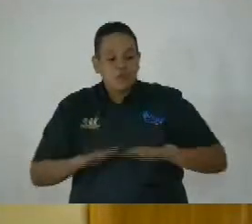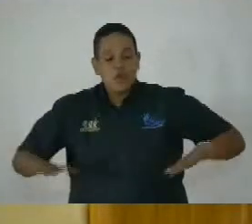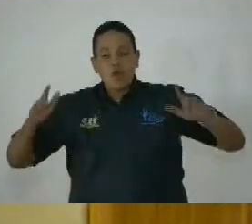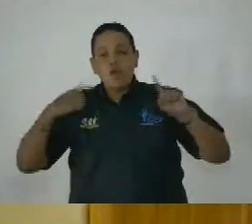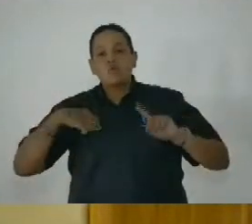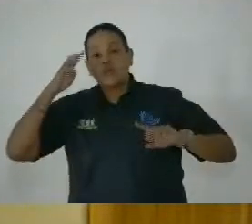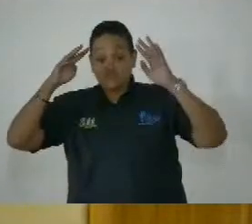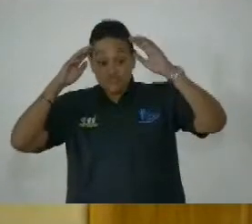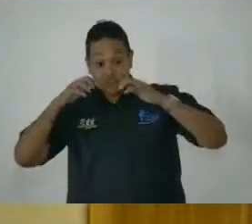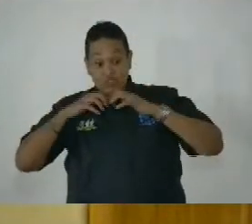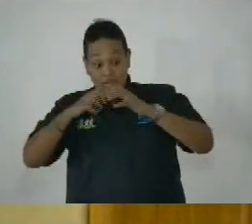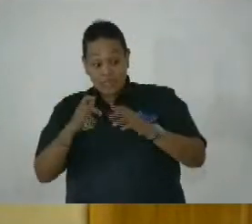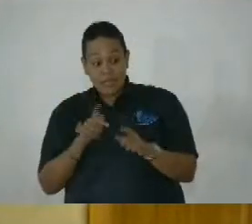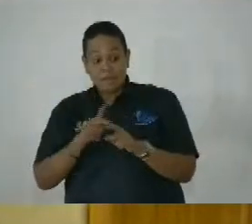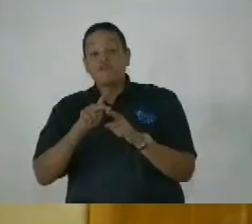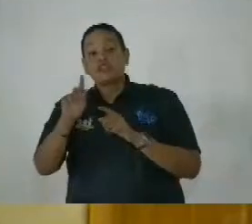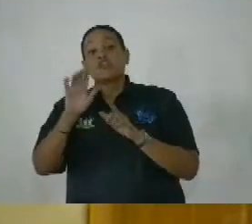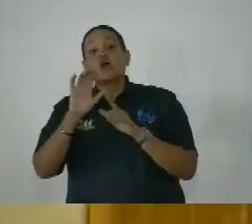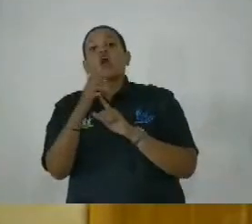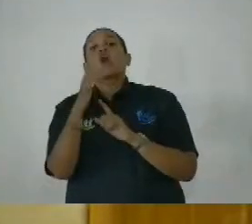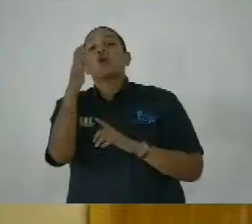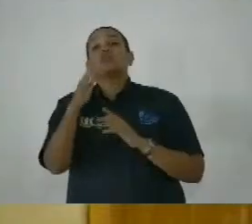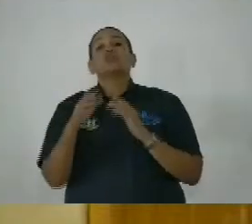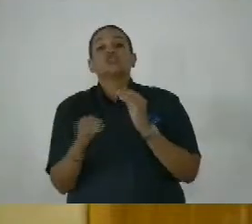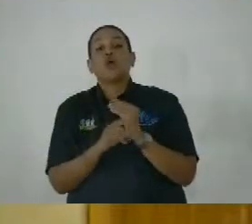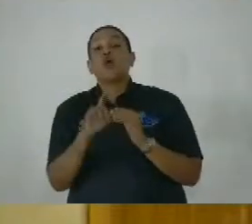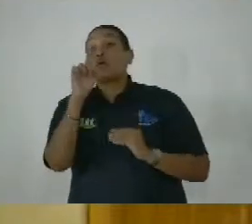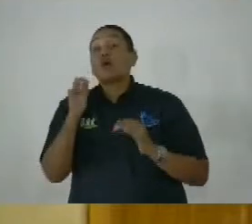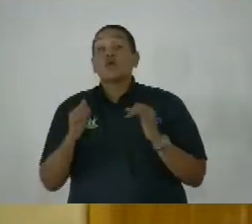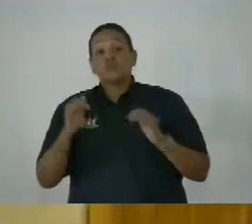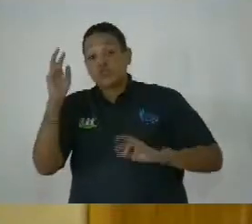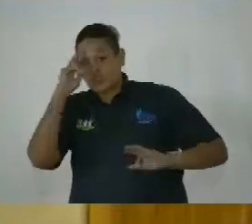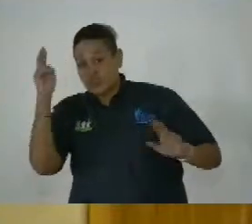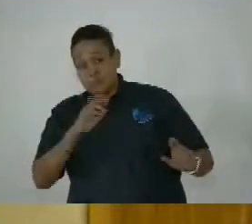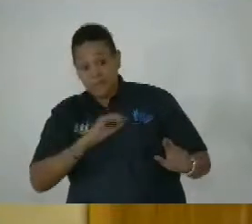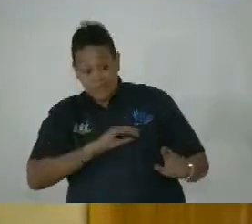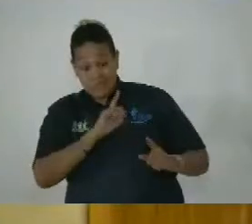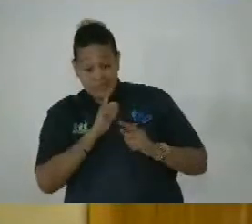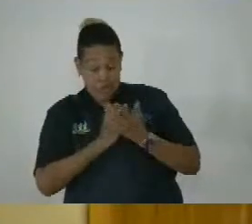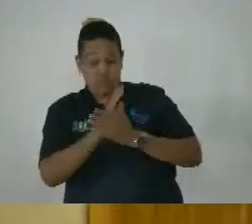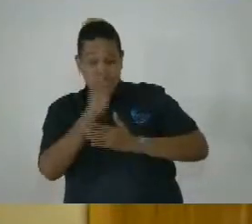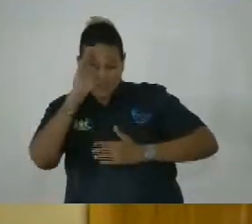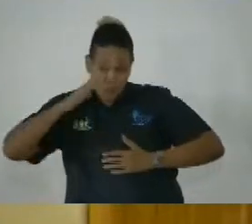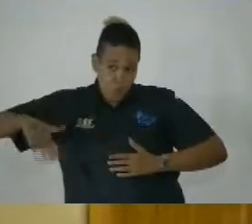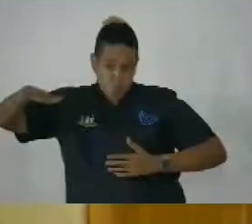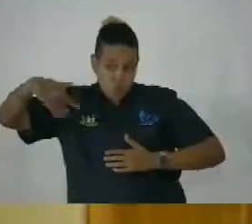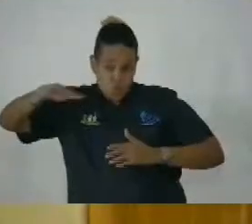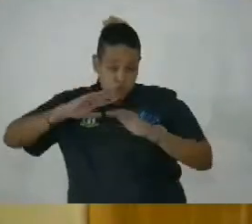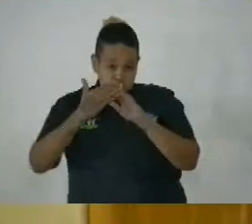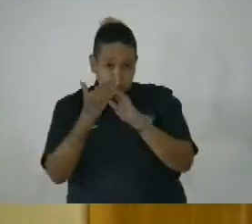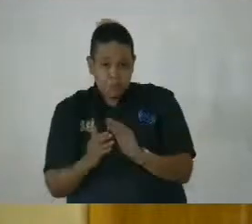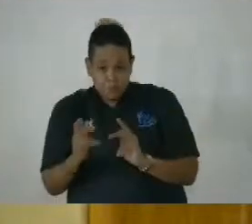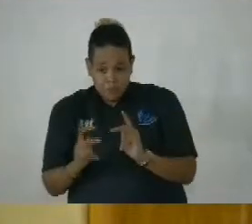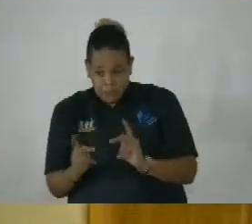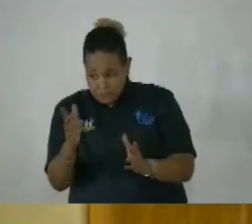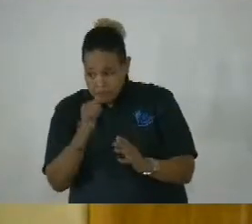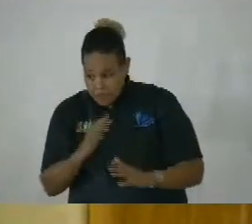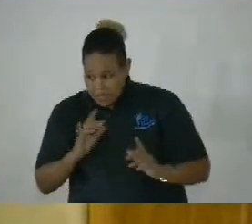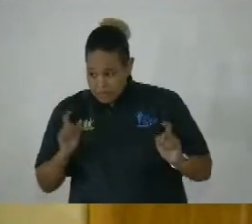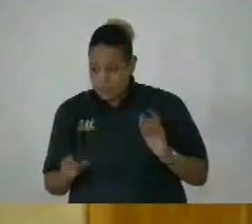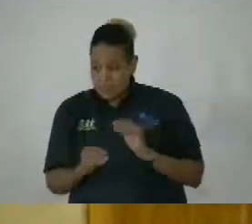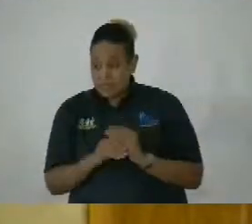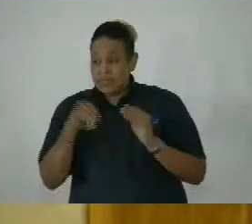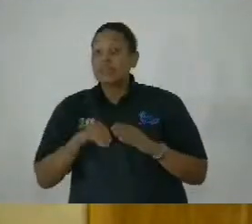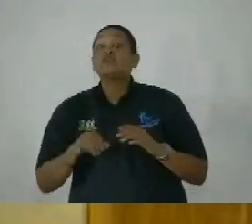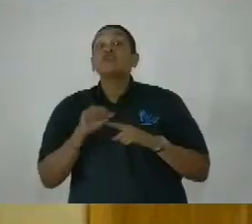creating a professional culture, one that respects the dignity and rights of every Jamaican. Madam Speaker, in the